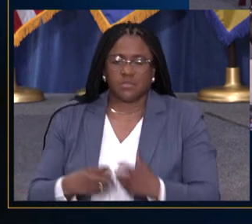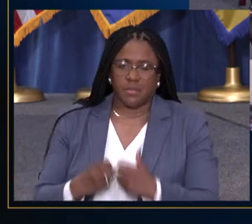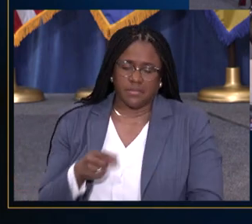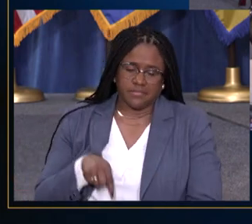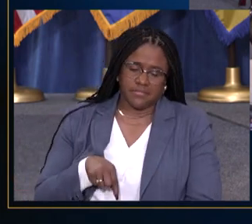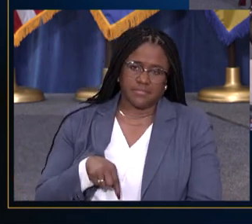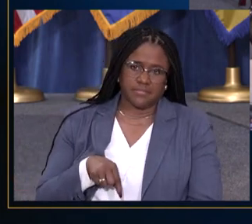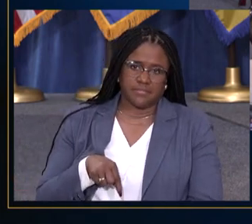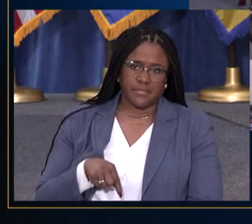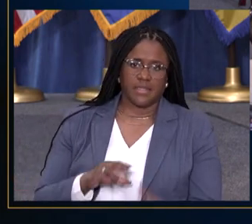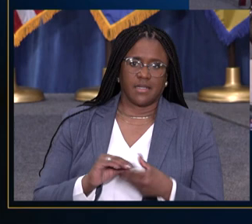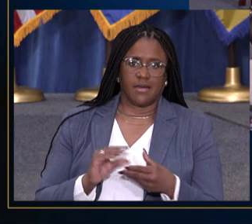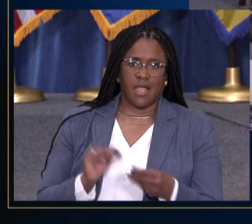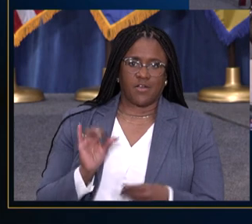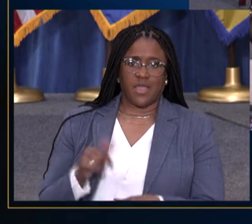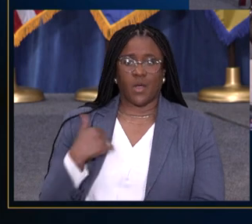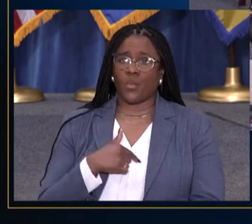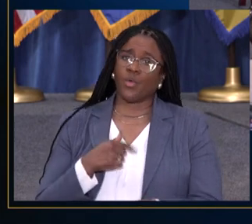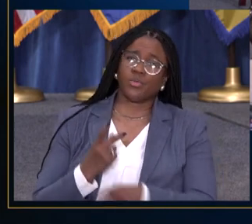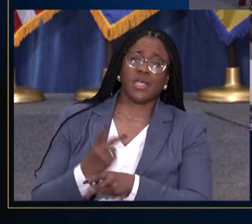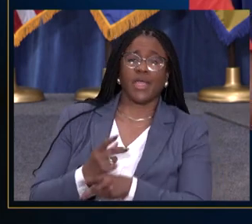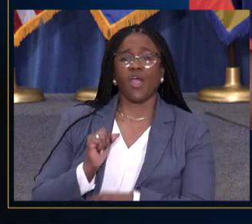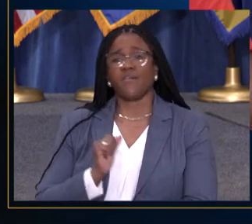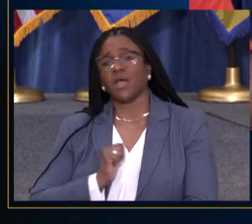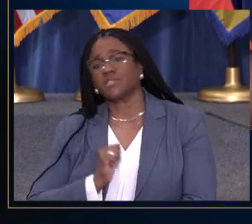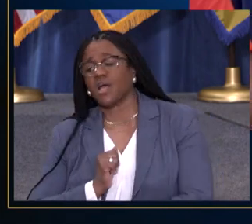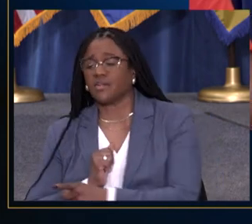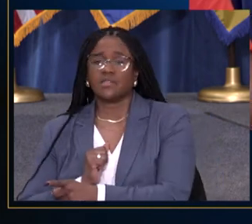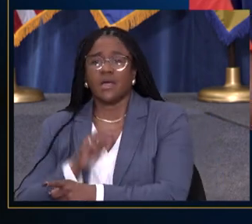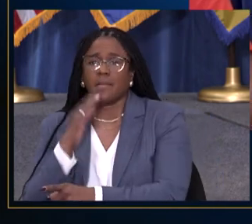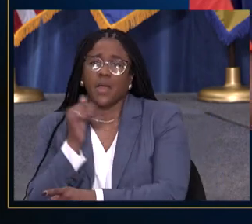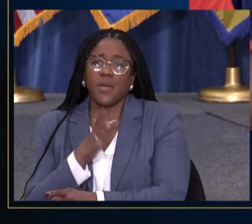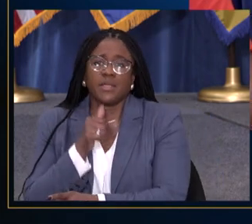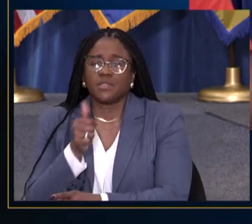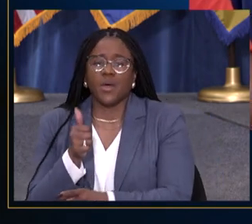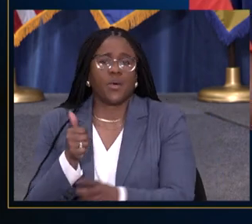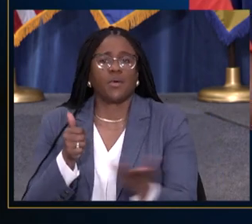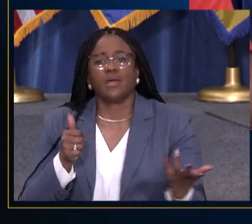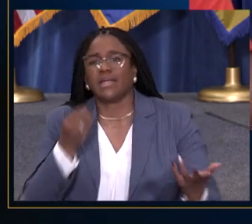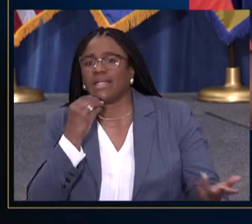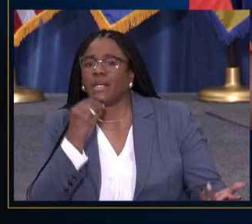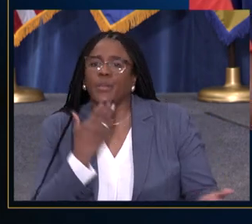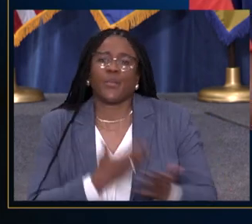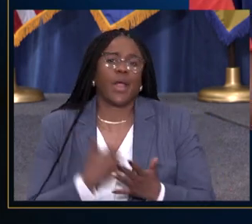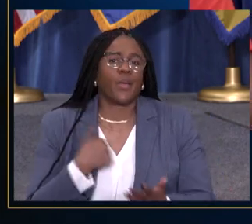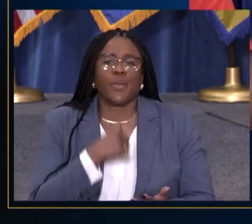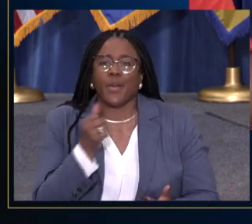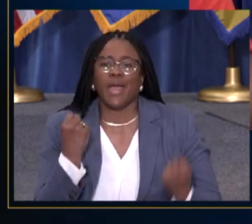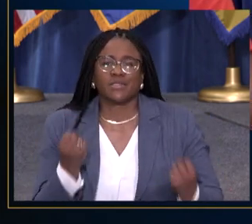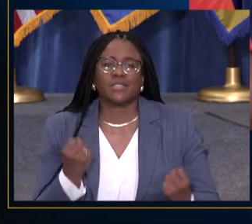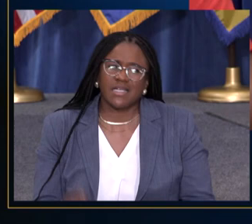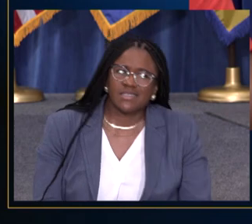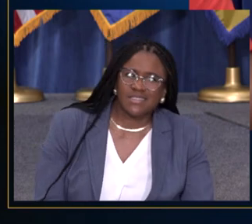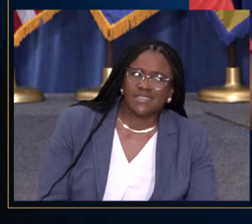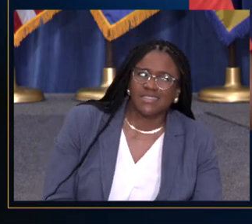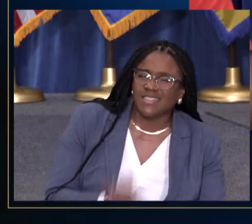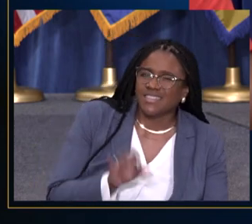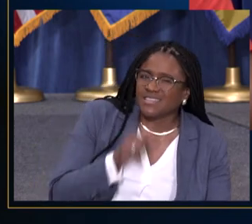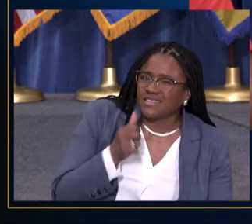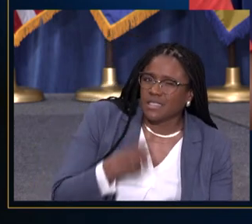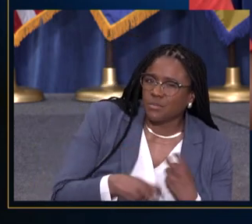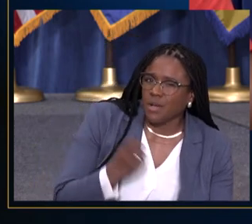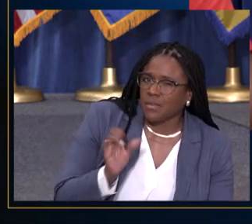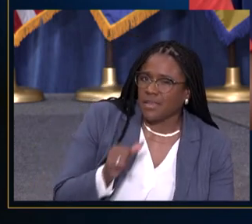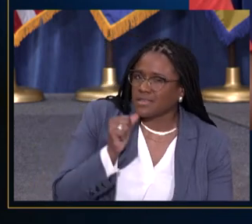The narrative that we're not taking care of ourselves in the community, that we don't eat well, we don't exercise, that is not the issue. That is not